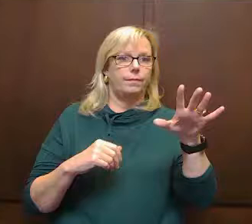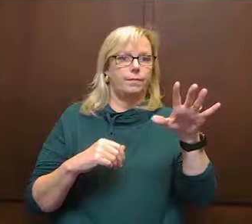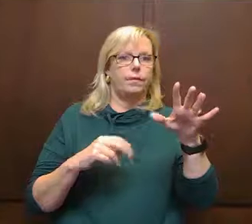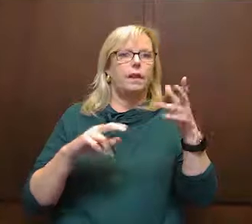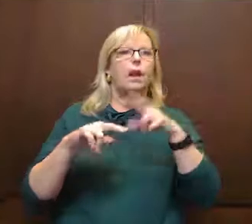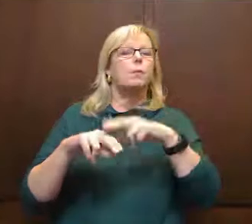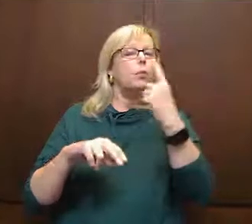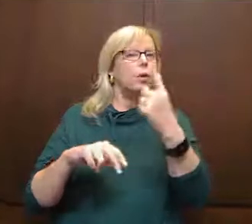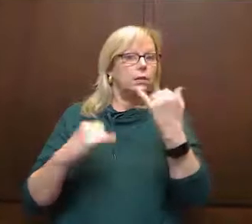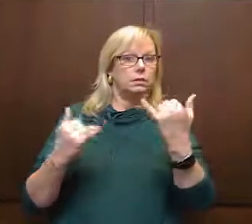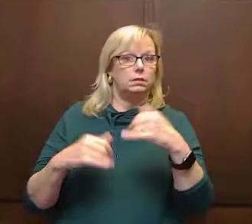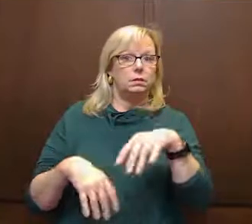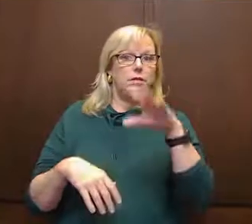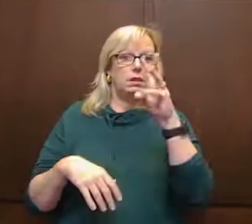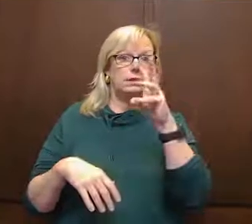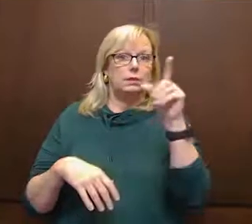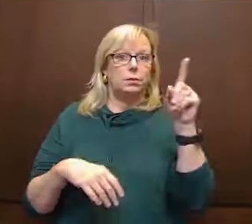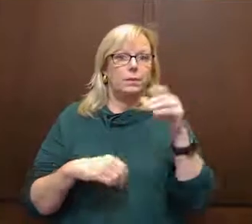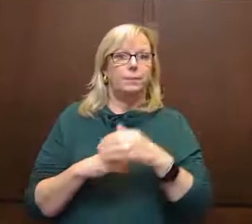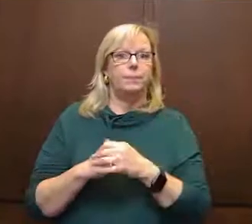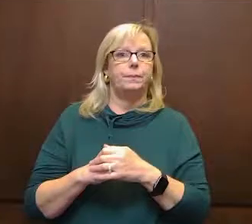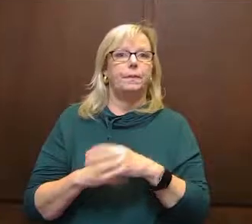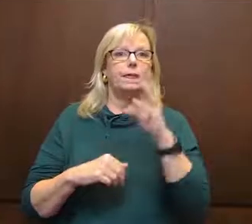62255 up 1 to 61.